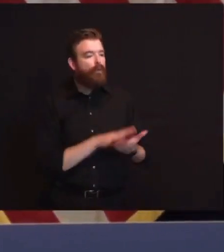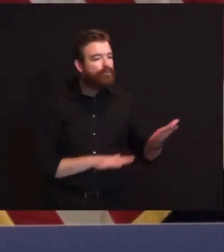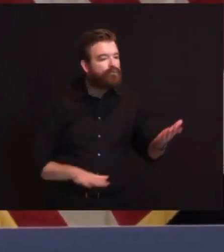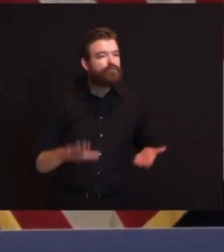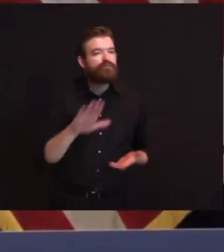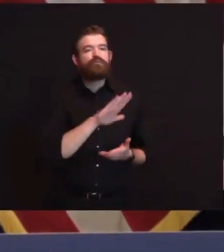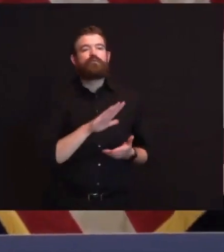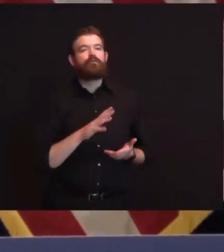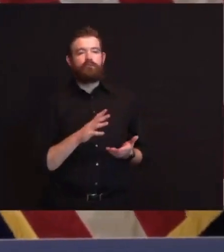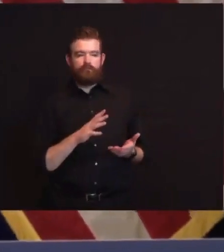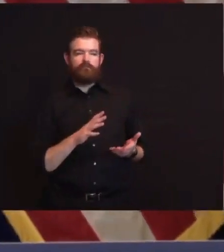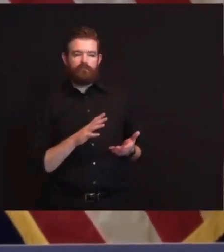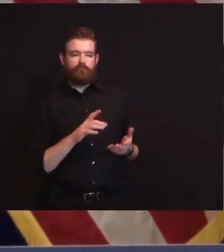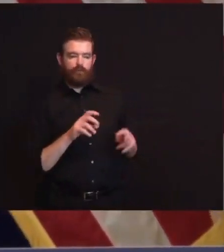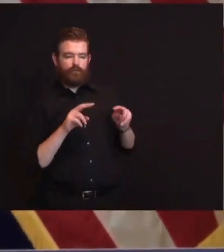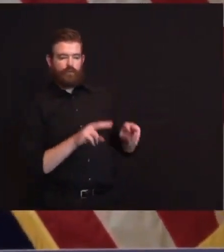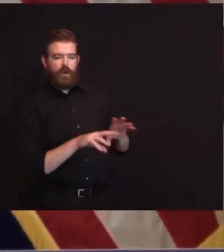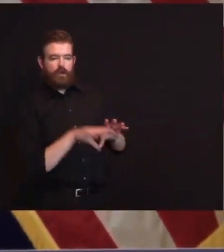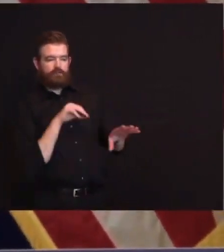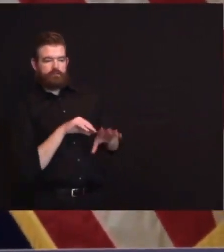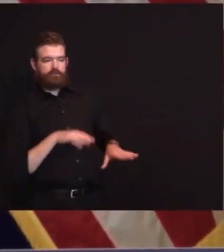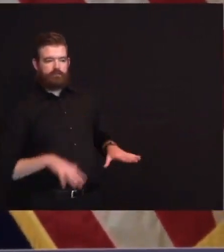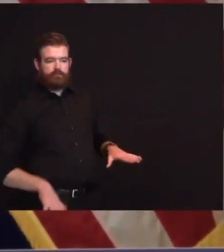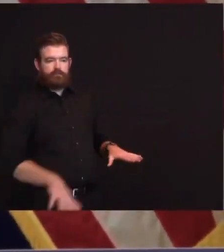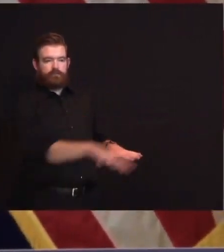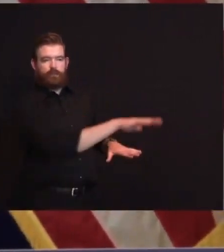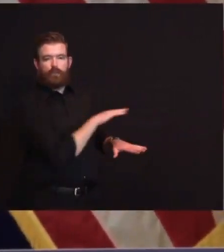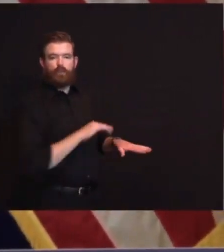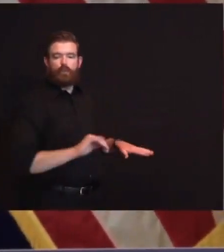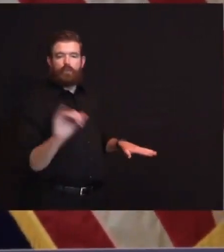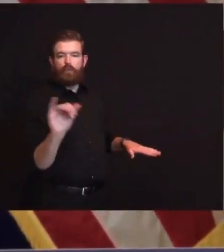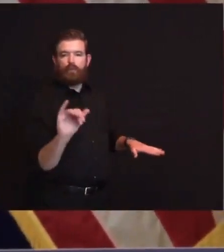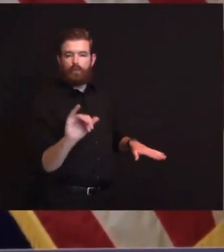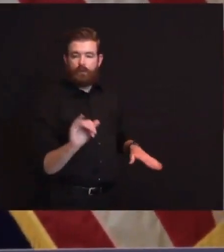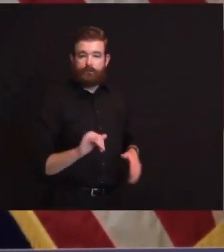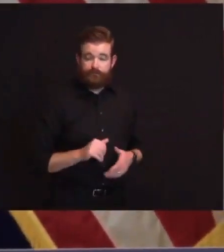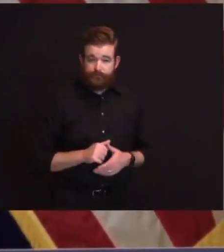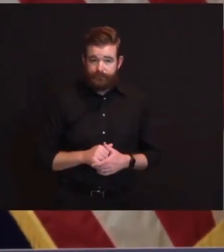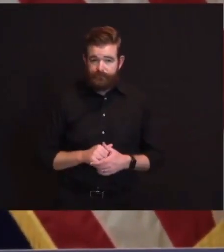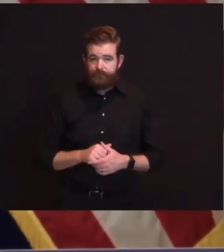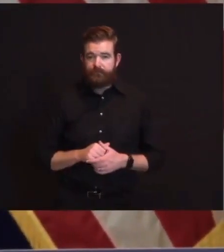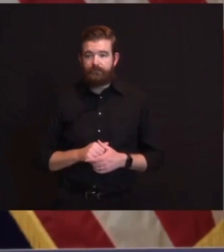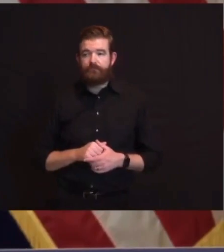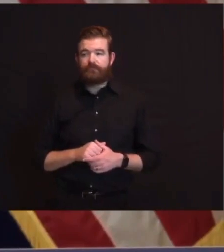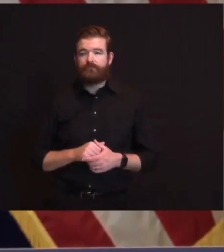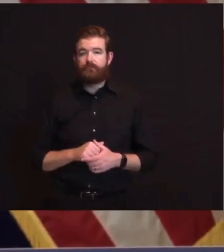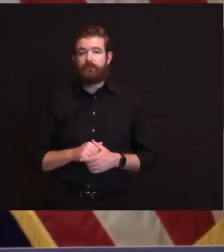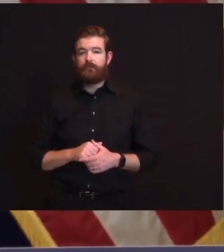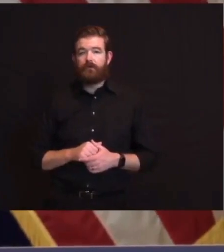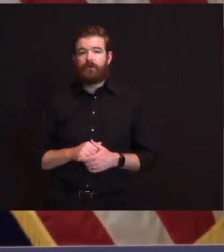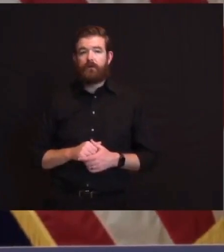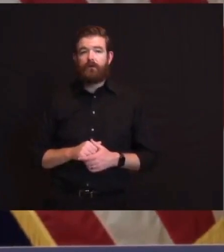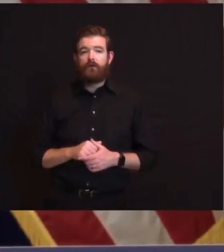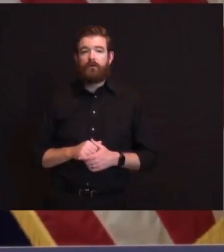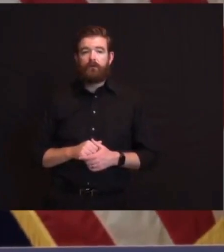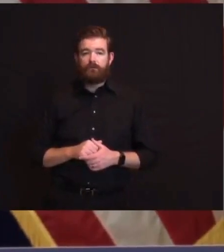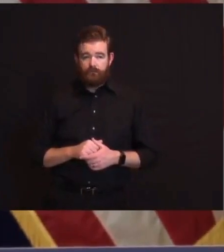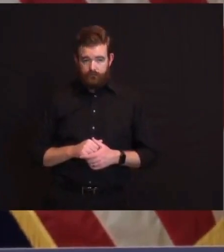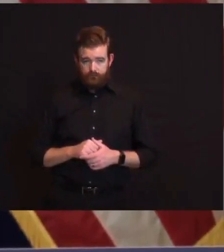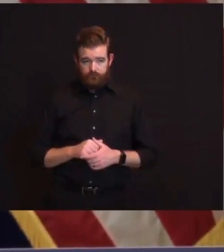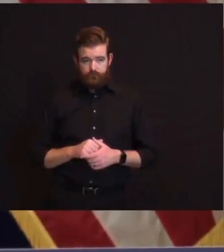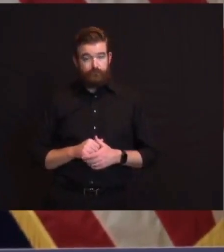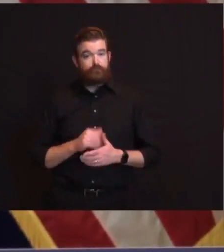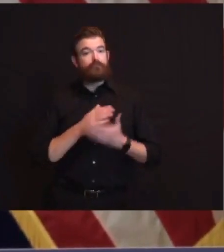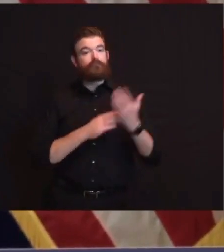yes, there was pushback, to answer your question, from some for a variety of reasons. One of the